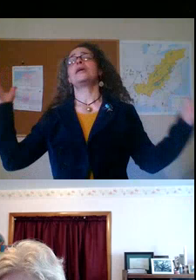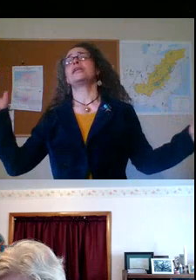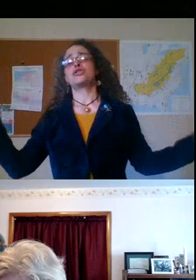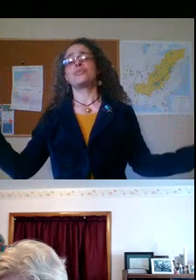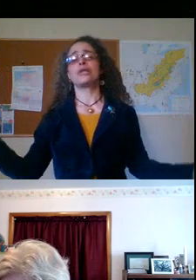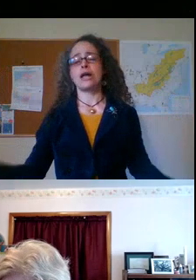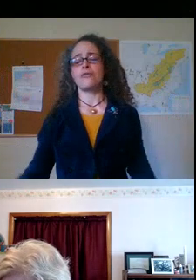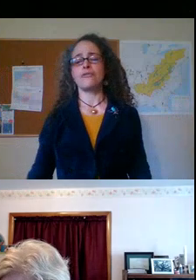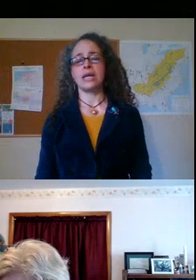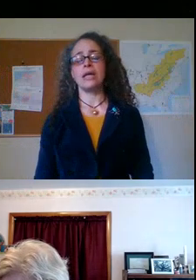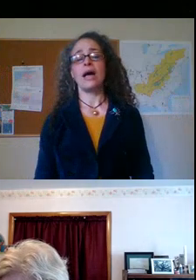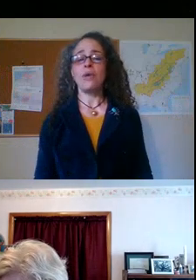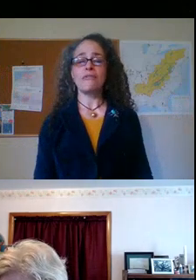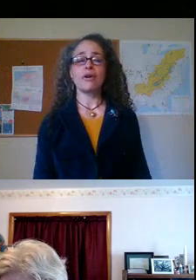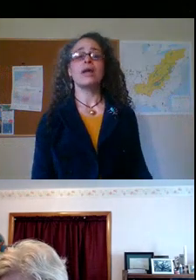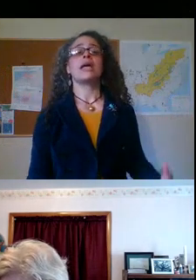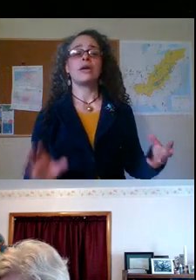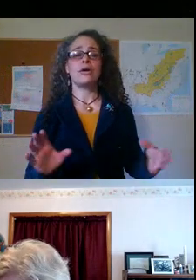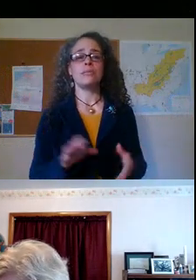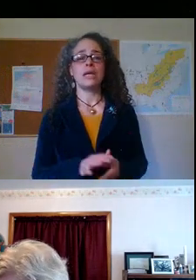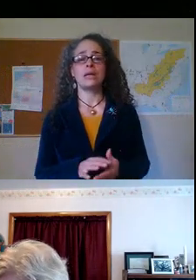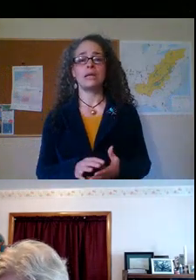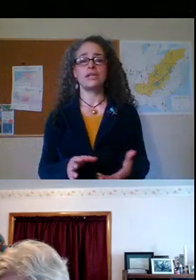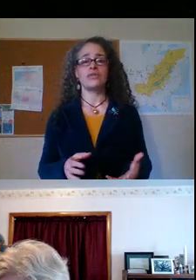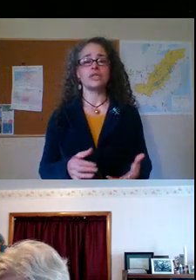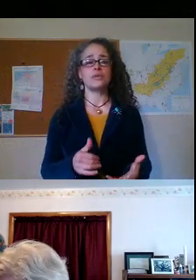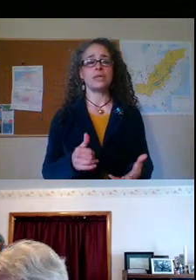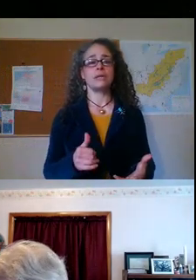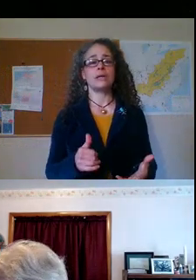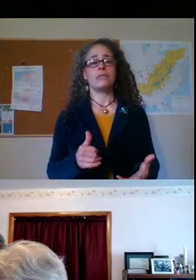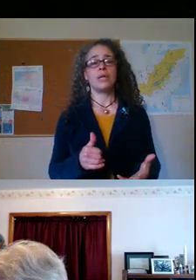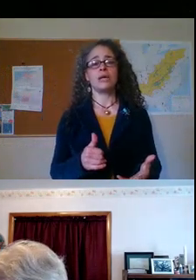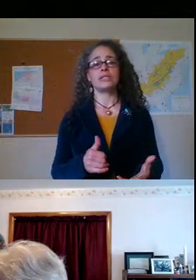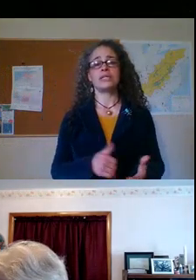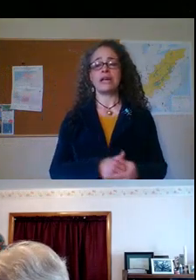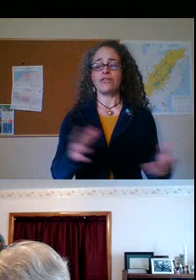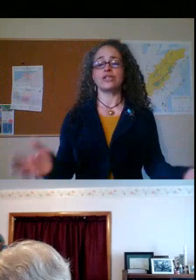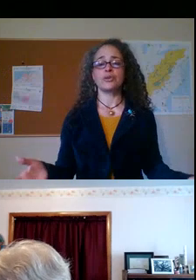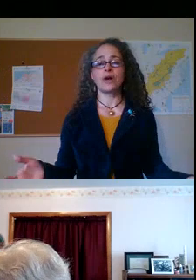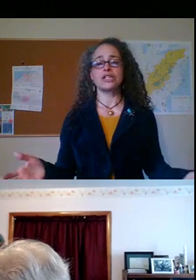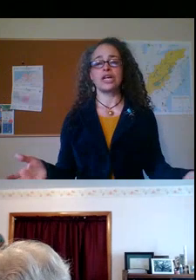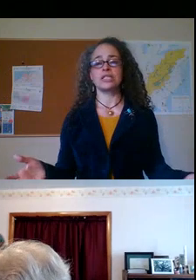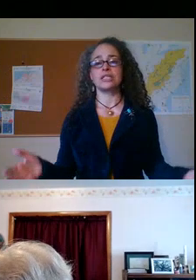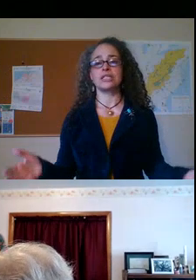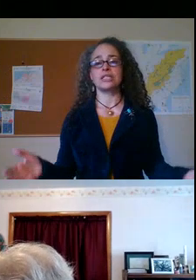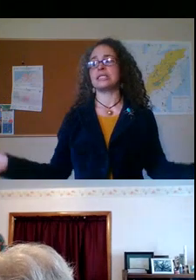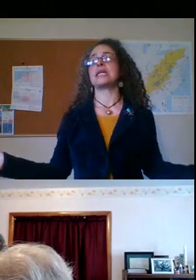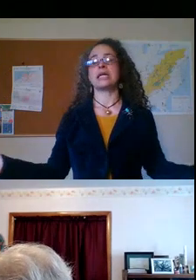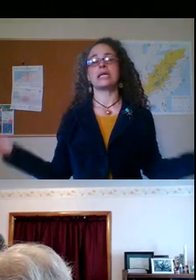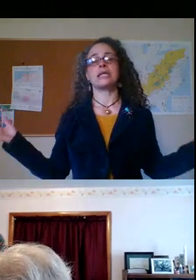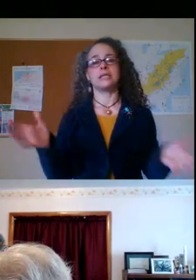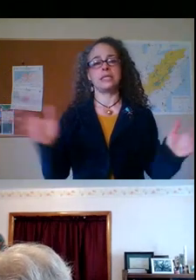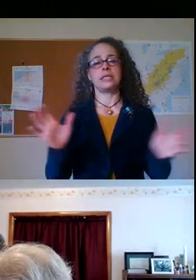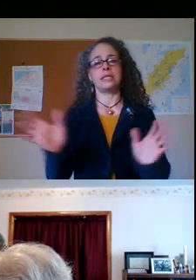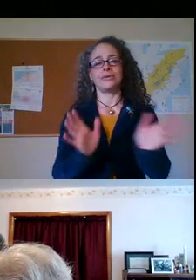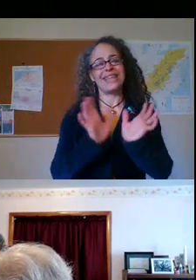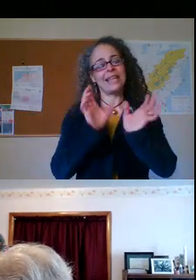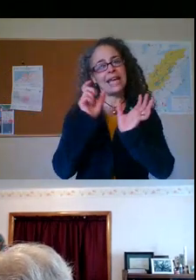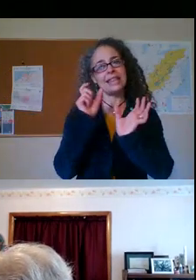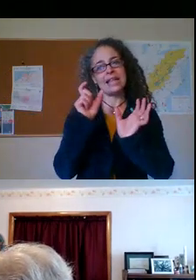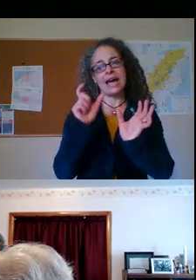like super a lot of money. However, it could mean the difference between being able to like finish your project and like being stuck